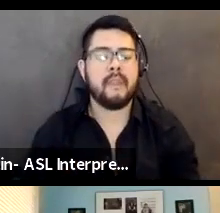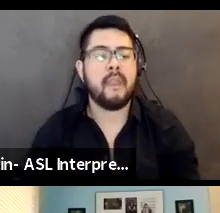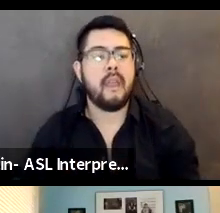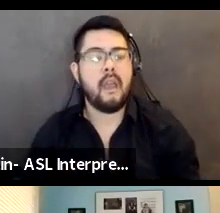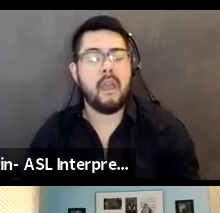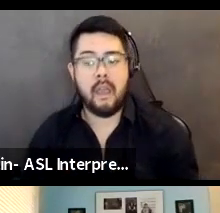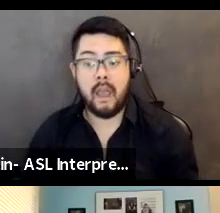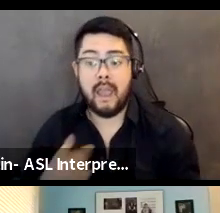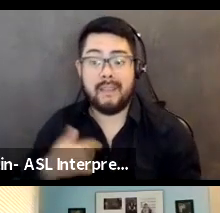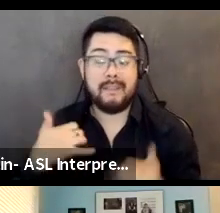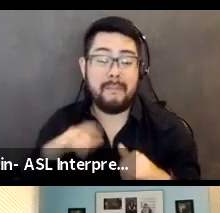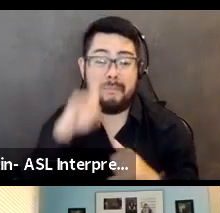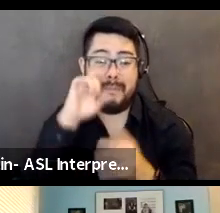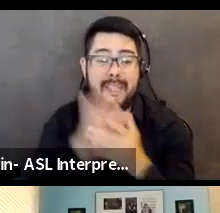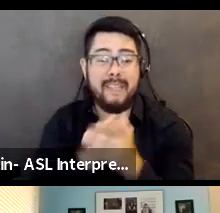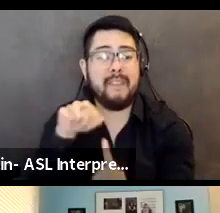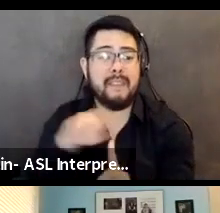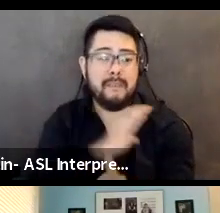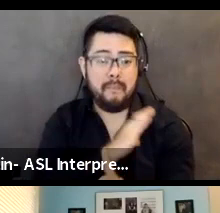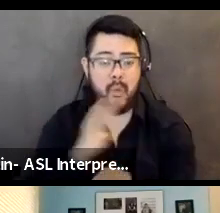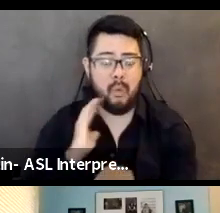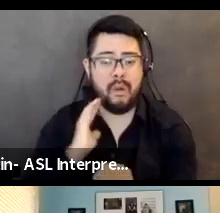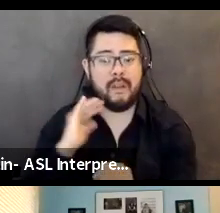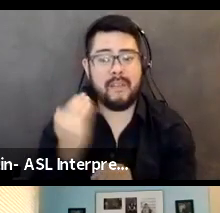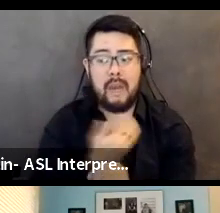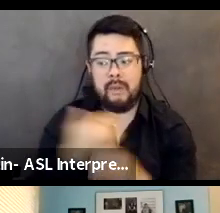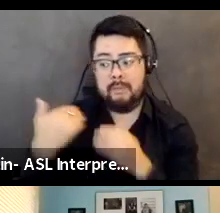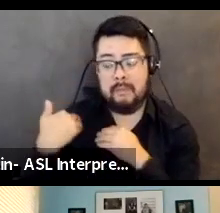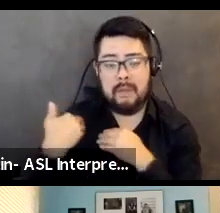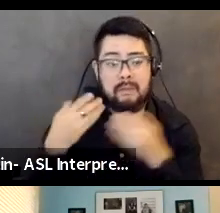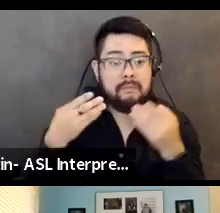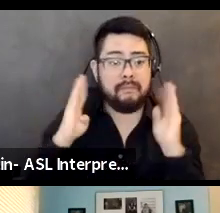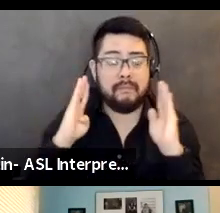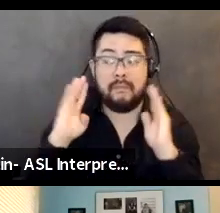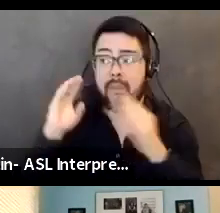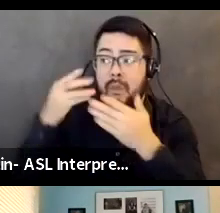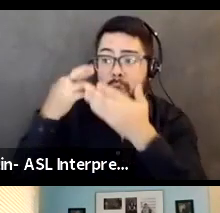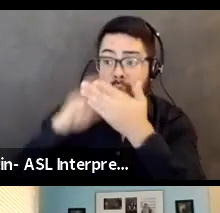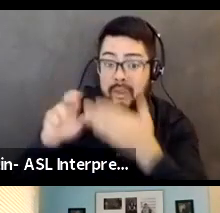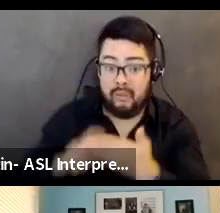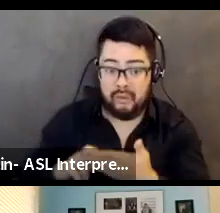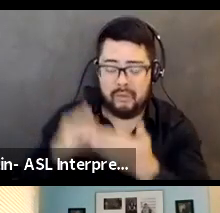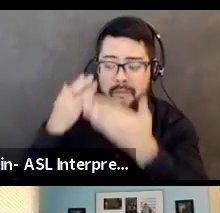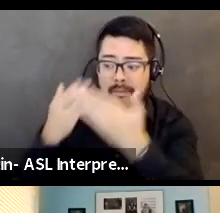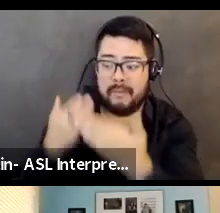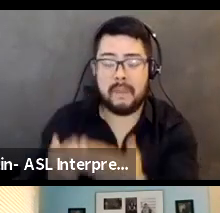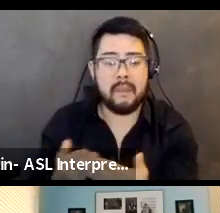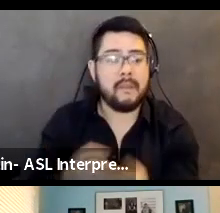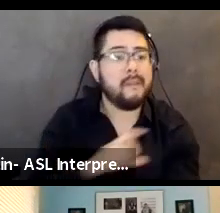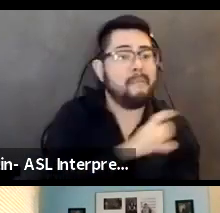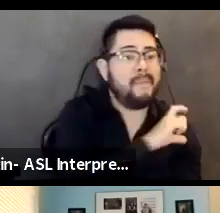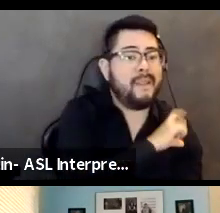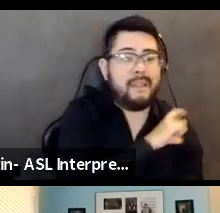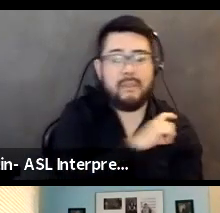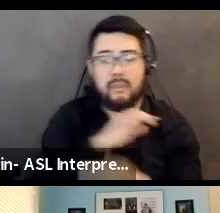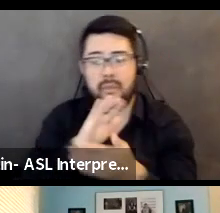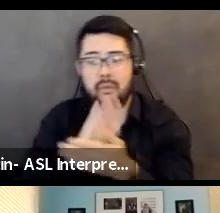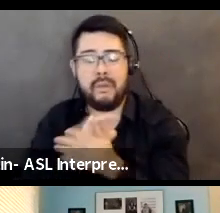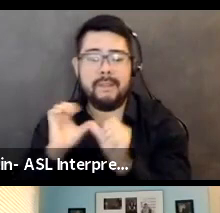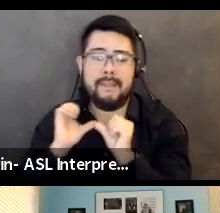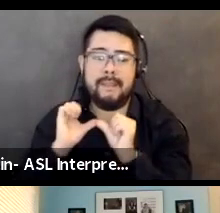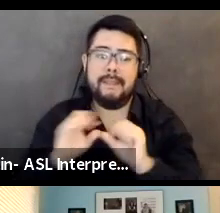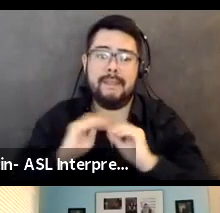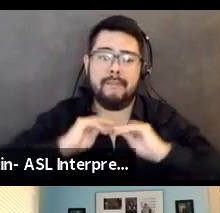it is this board's duty to listen to the research and the research is conclusive that police and schools perpetuate trauma and harm and